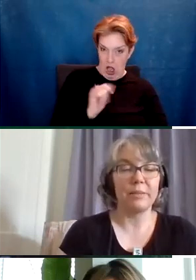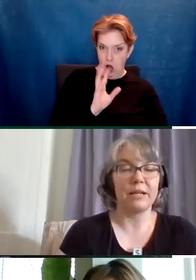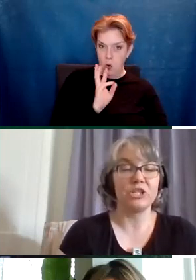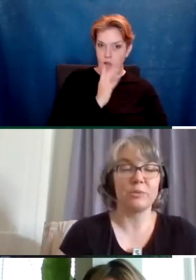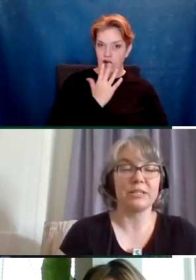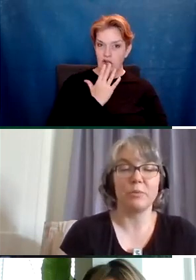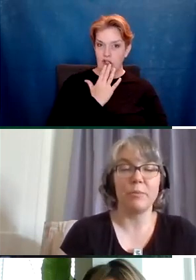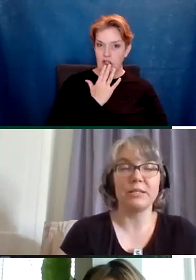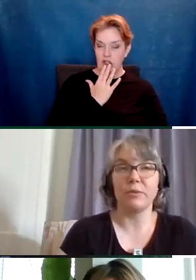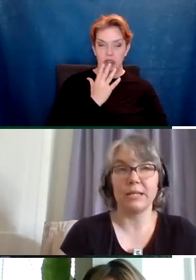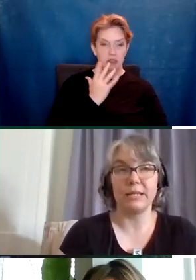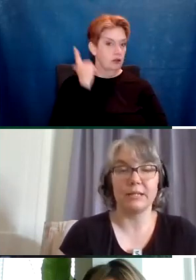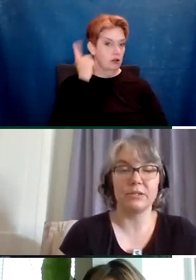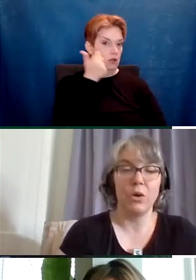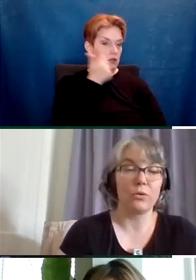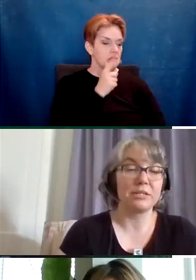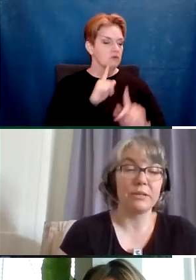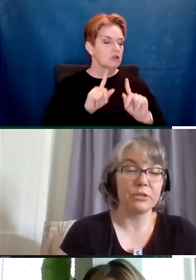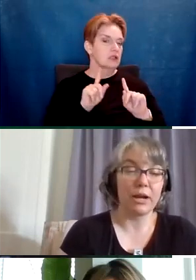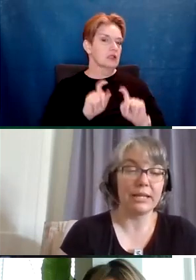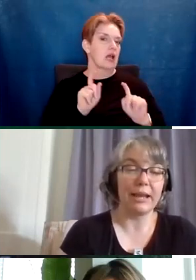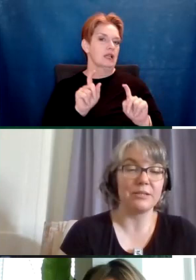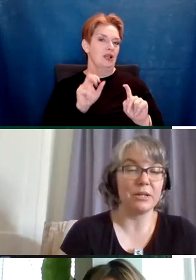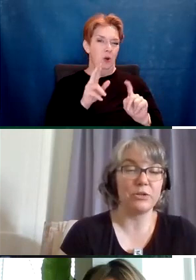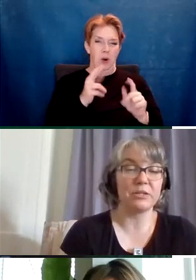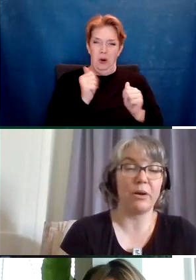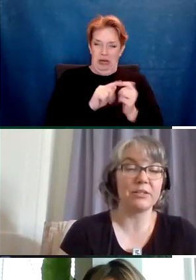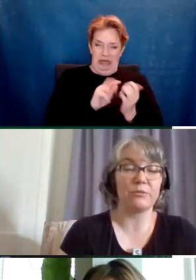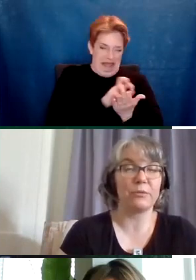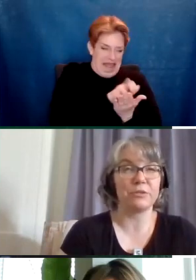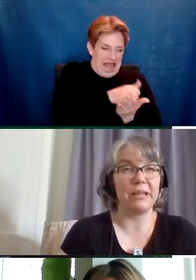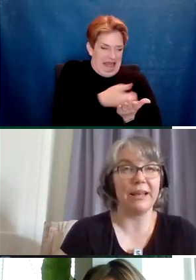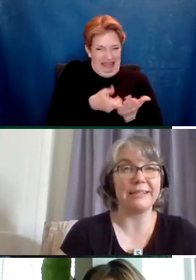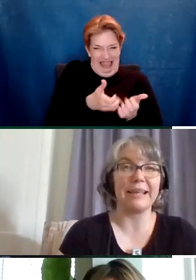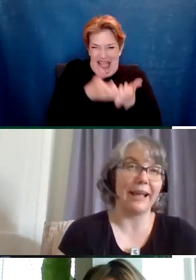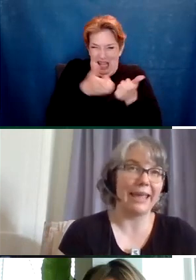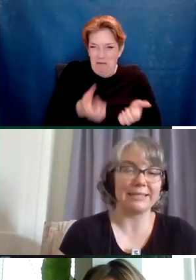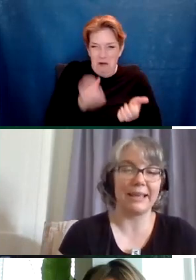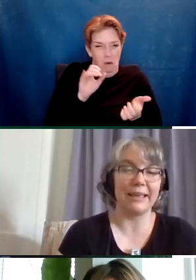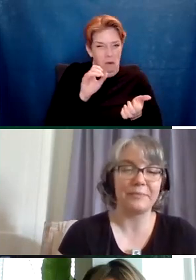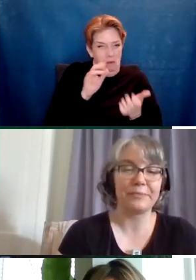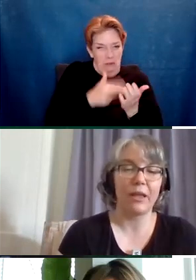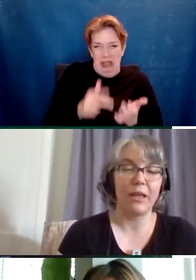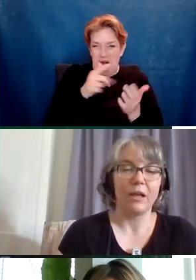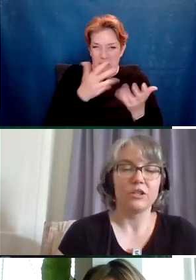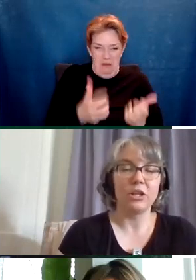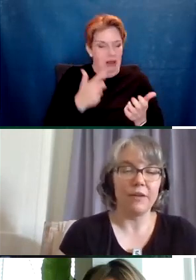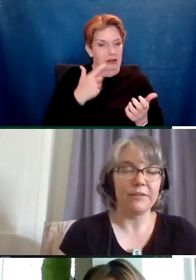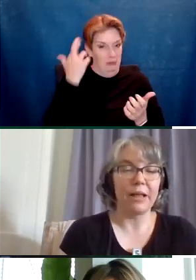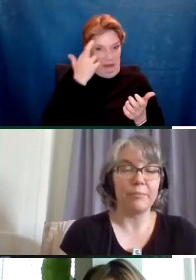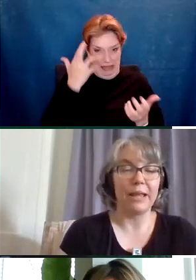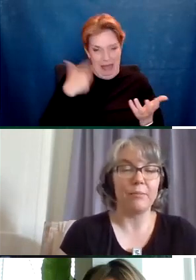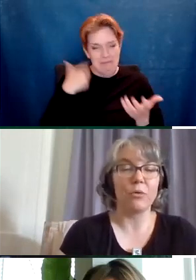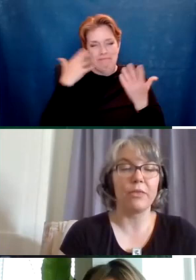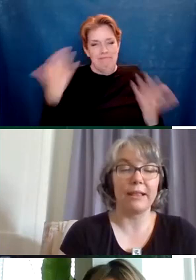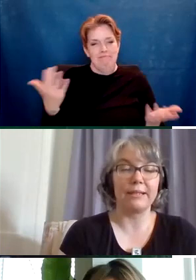this is because she was experimenting with techniques or simply trying to get as much use as possible from her supplies, I can't say. She often